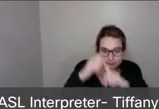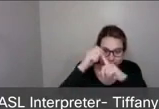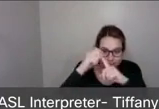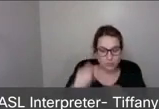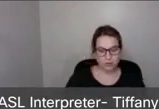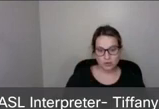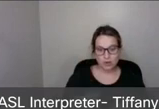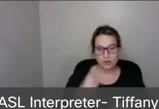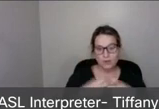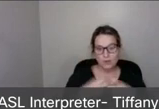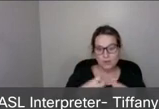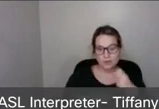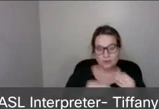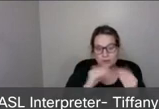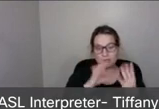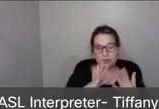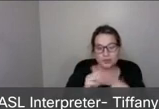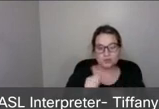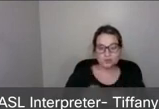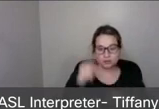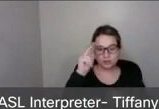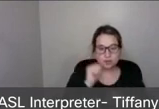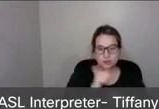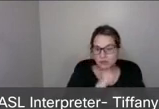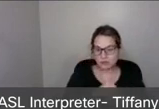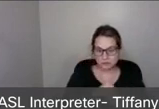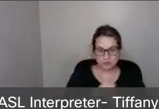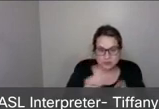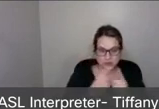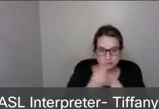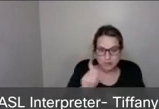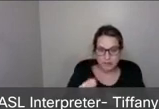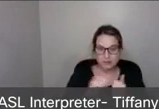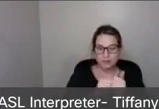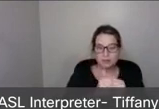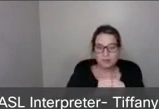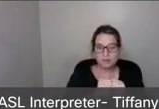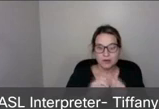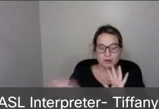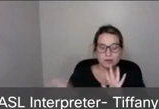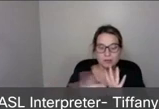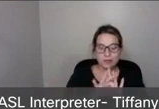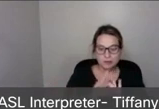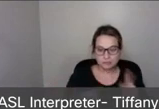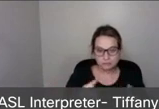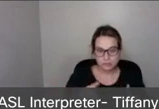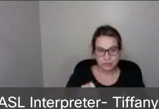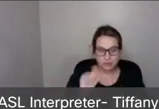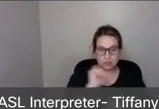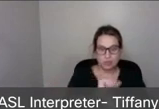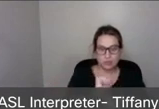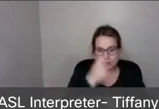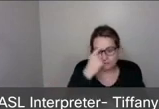Arizona. To have this kind of solidarity, a district must be competitive, so elected officials need to work for